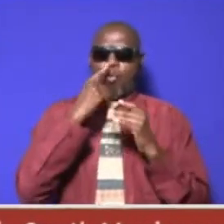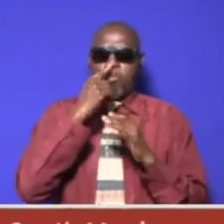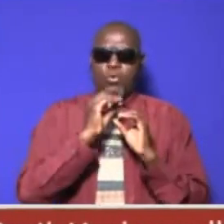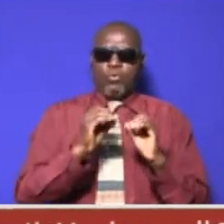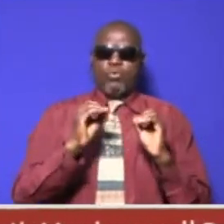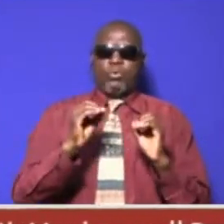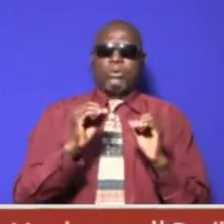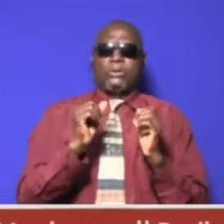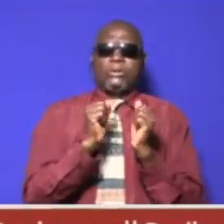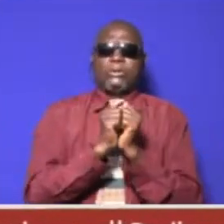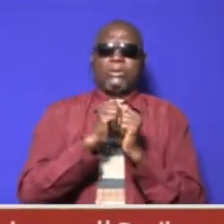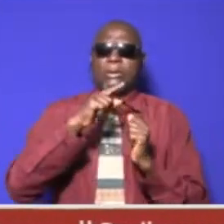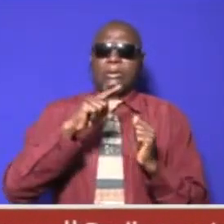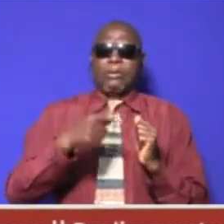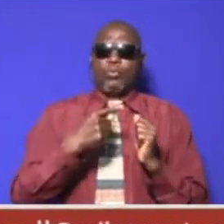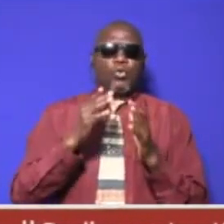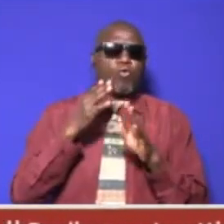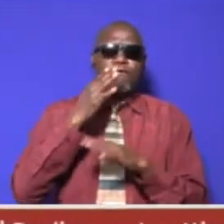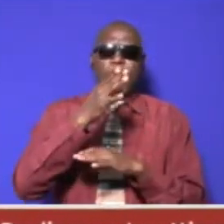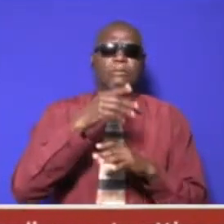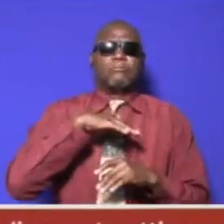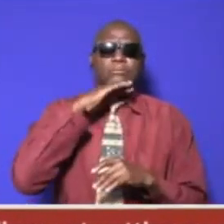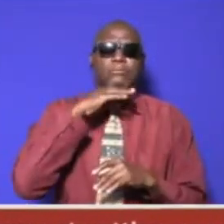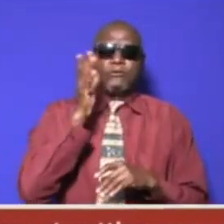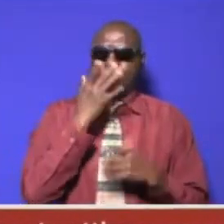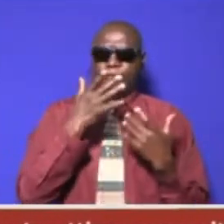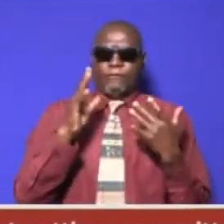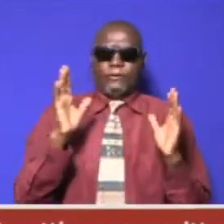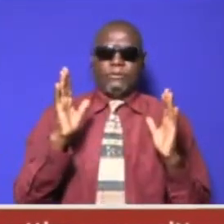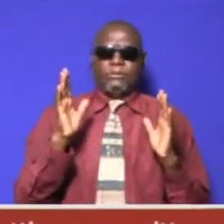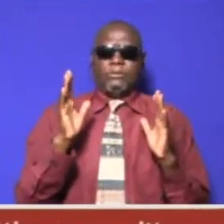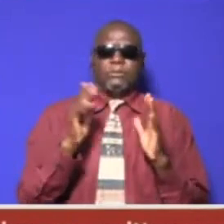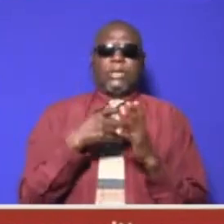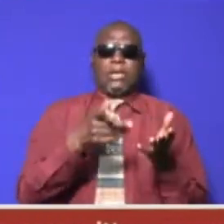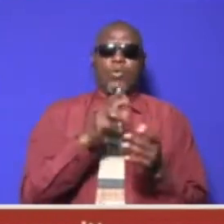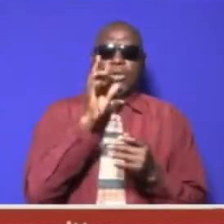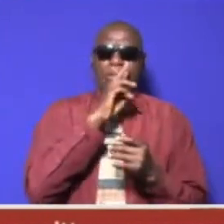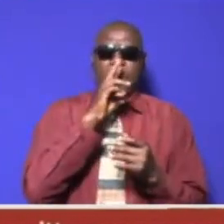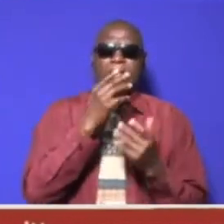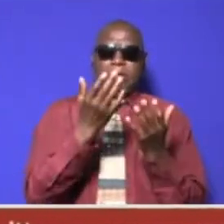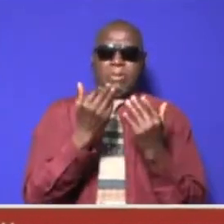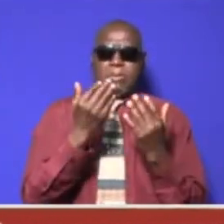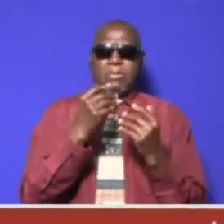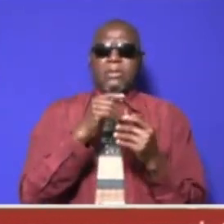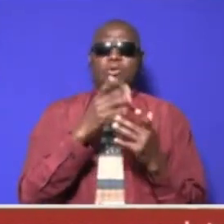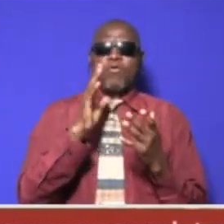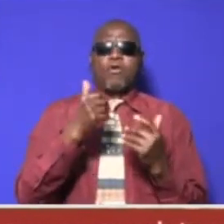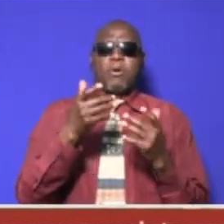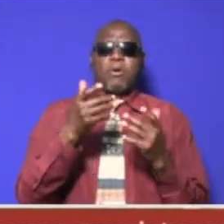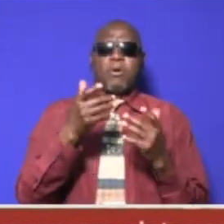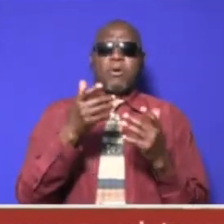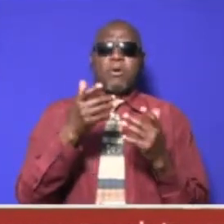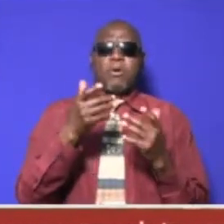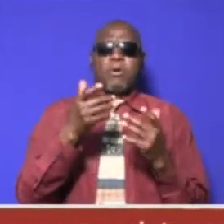of thousands are dead. Over 2.5 million people are at risk of death due to the mass hunger and famine in the parts of the